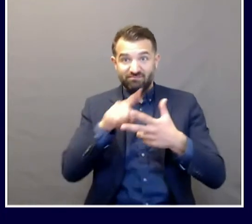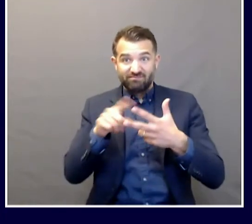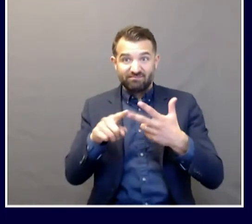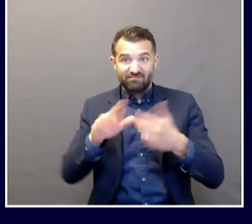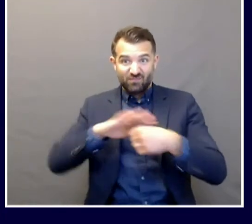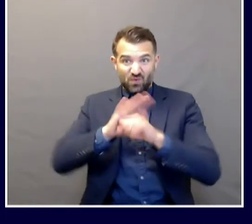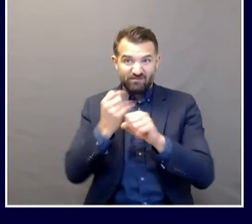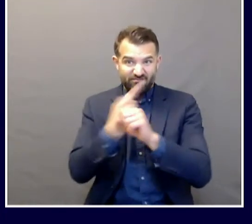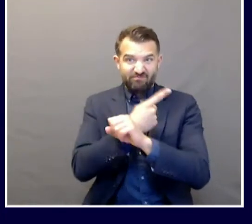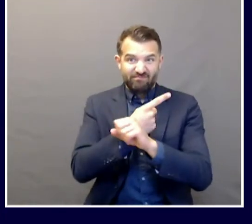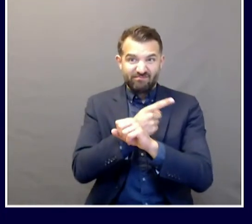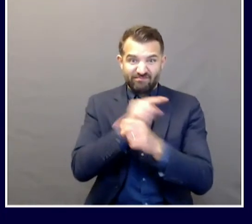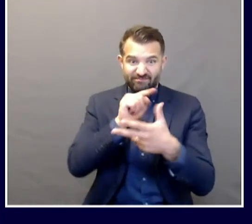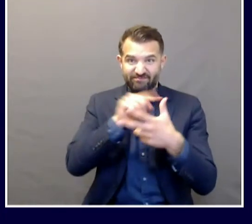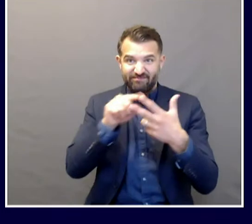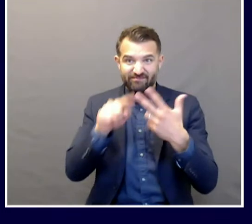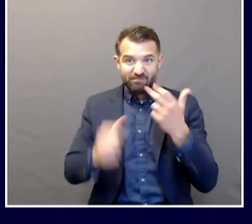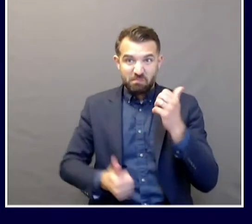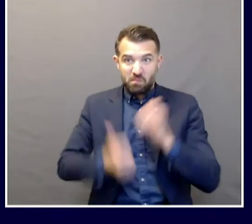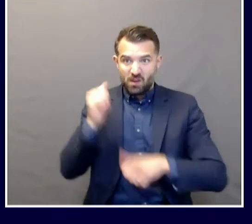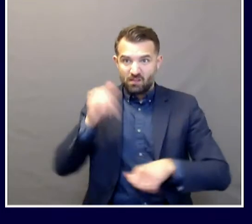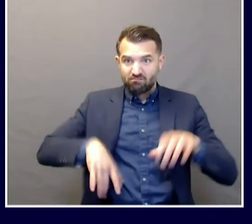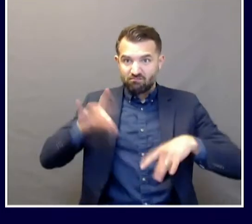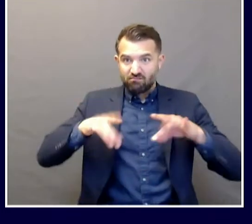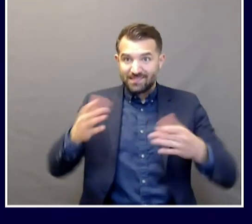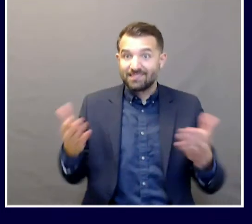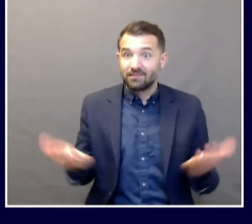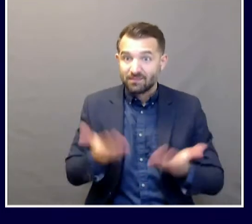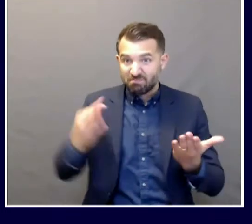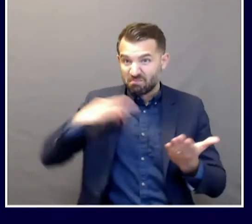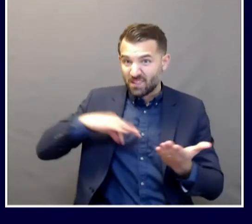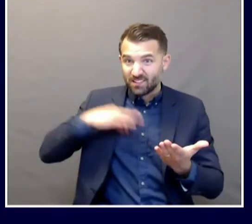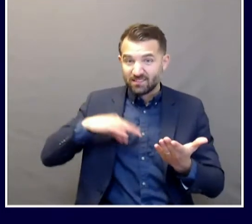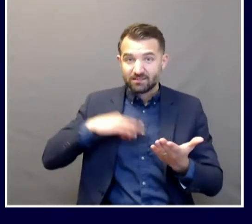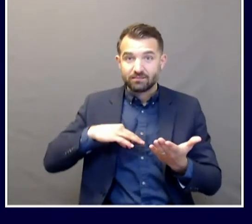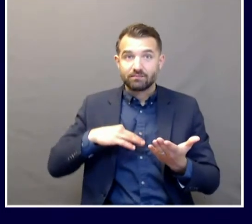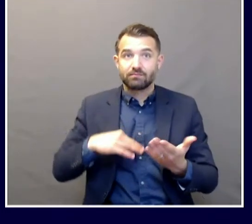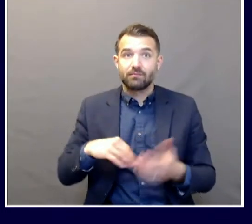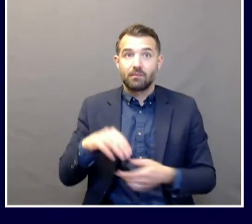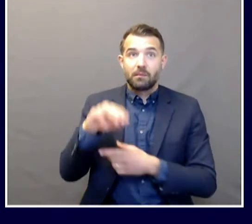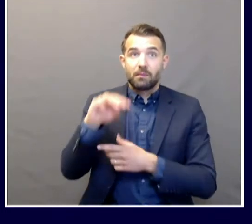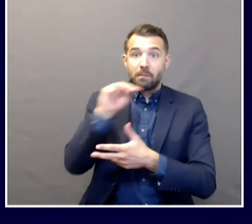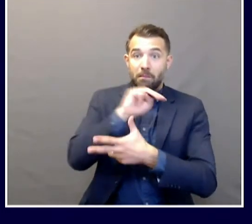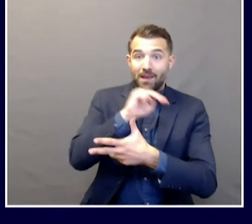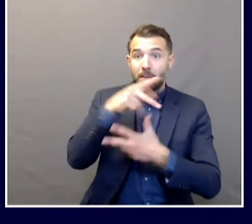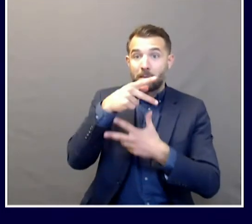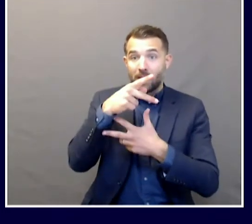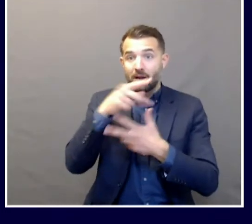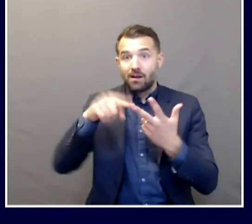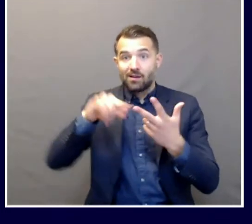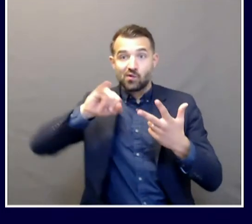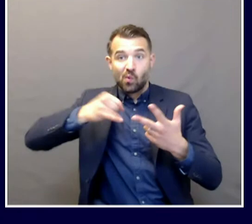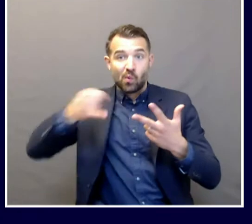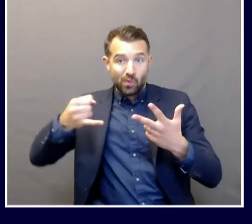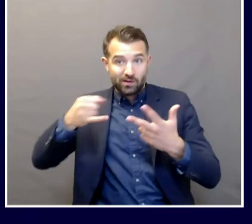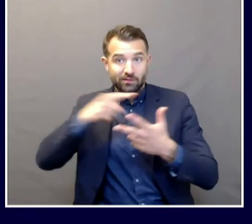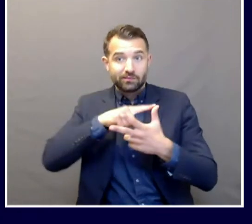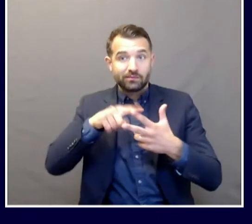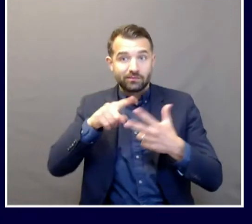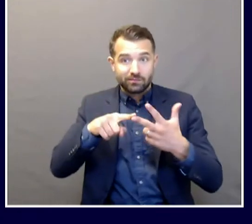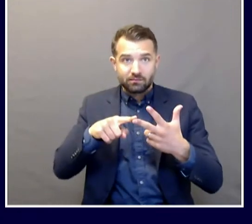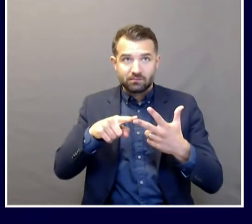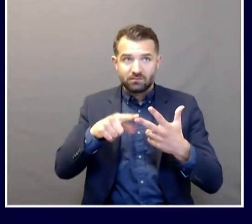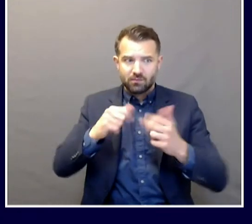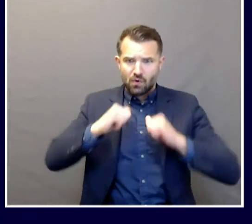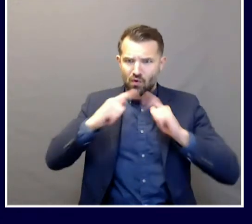here in Maine, and the three vaccines are extremely effective against all of them. It's possible that as